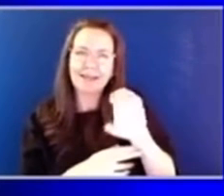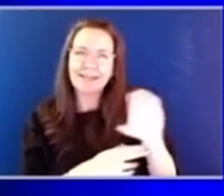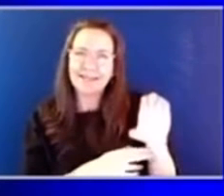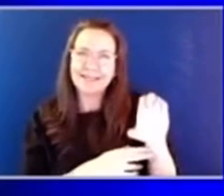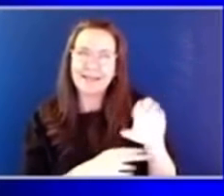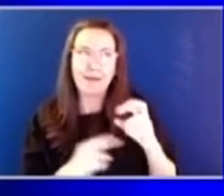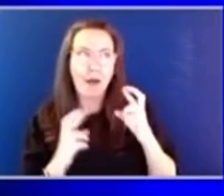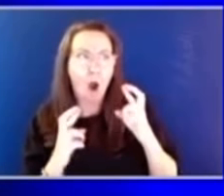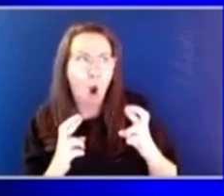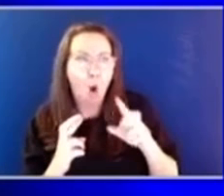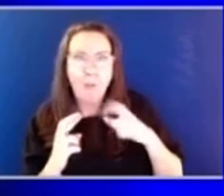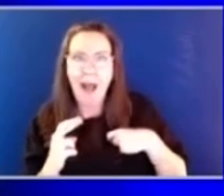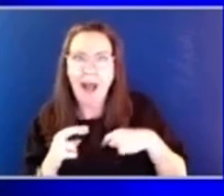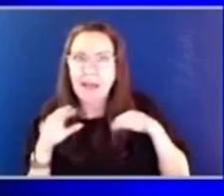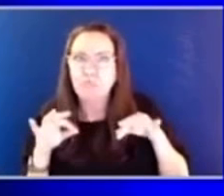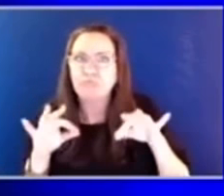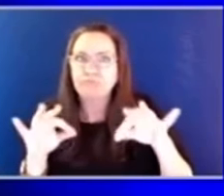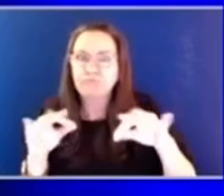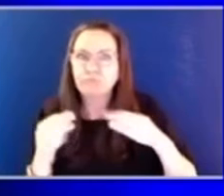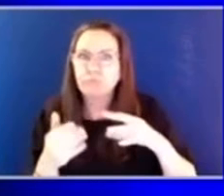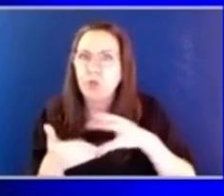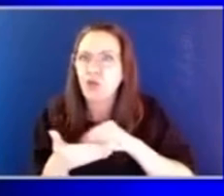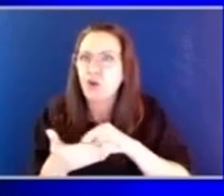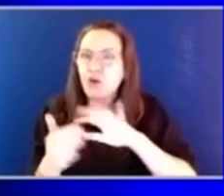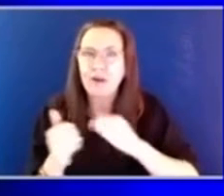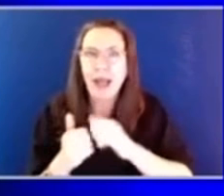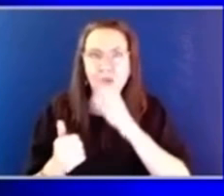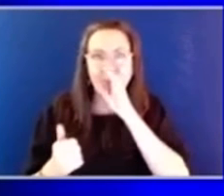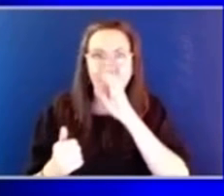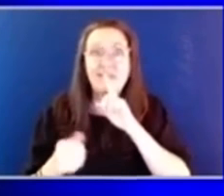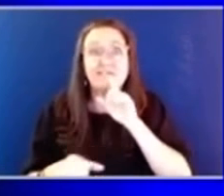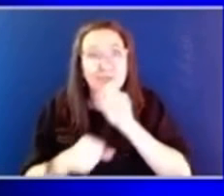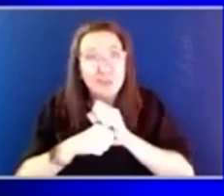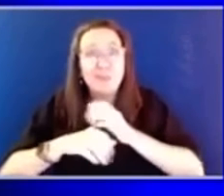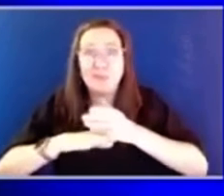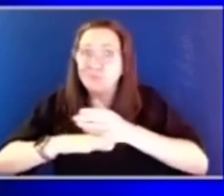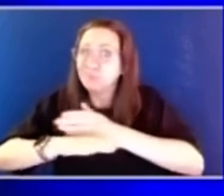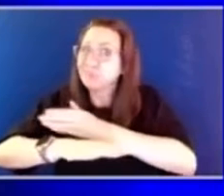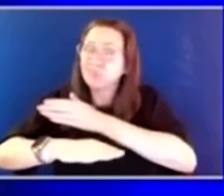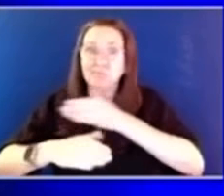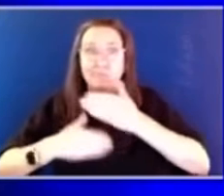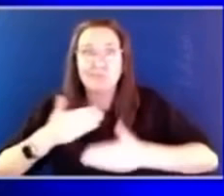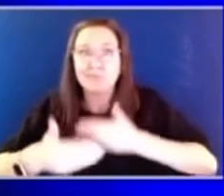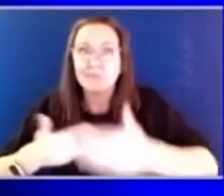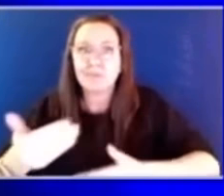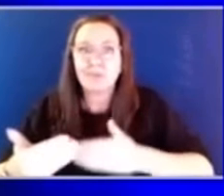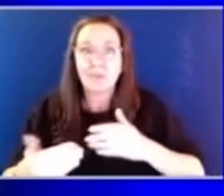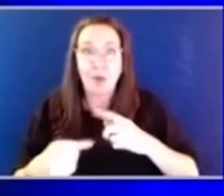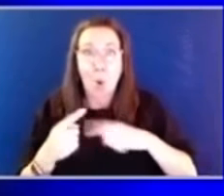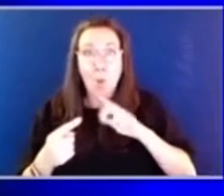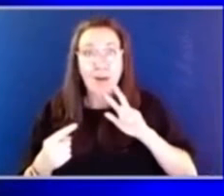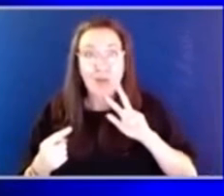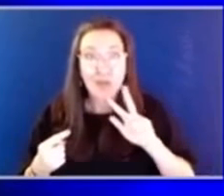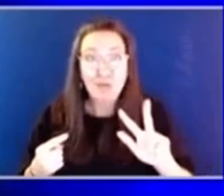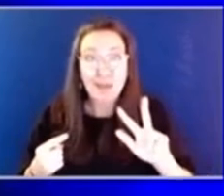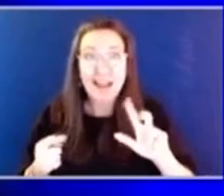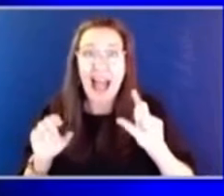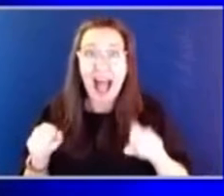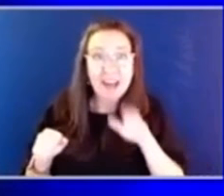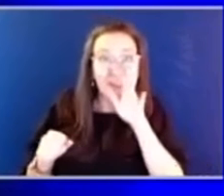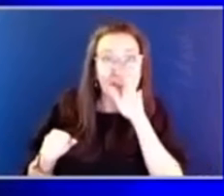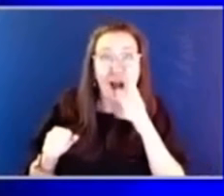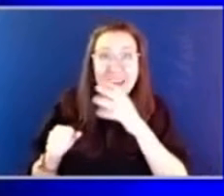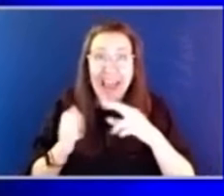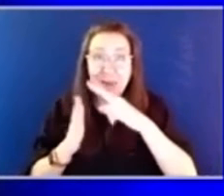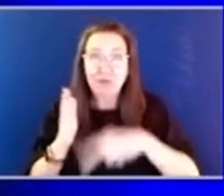some of my challenges and learn to talk. I made fast progress, and by the time I was 3, not only was I talking,